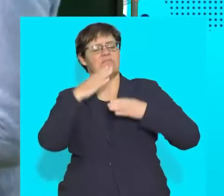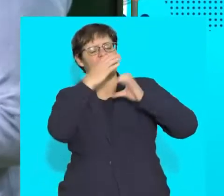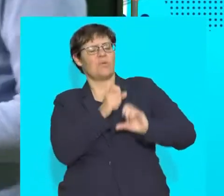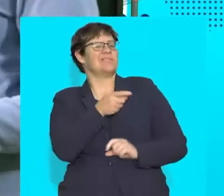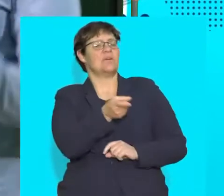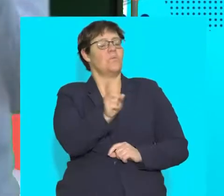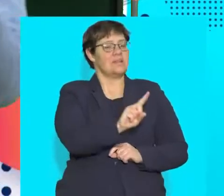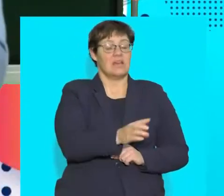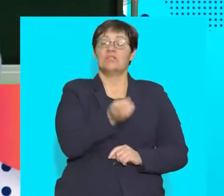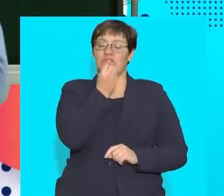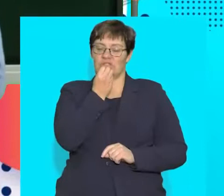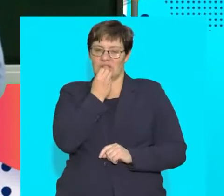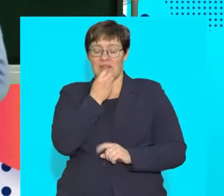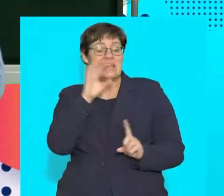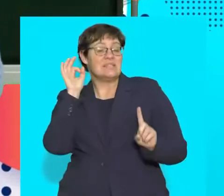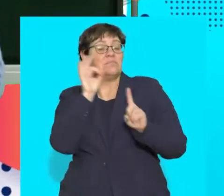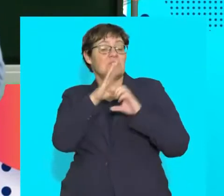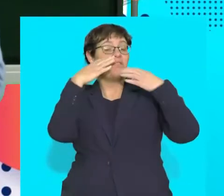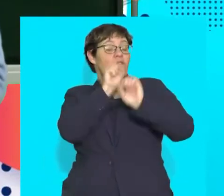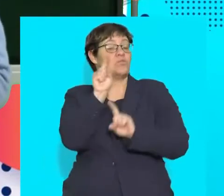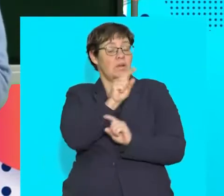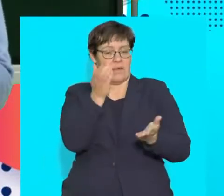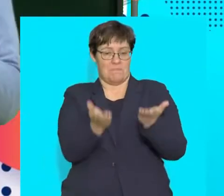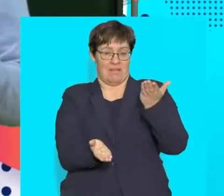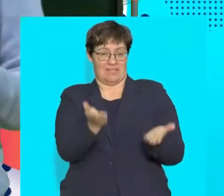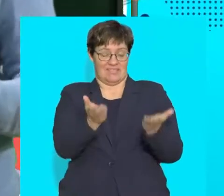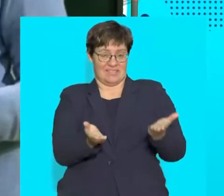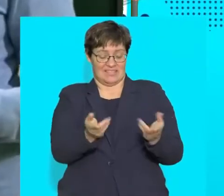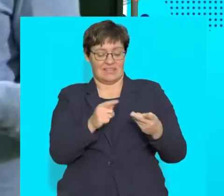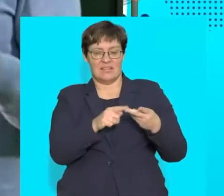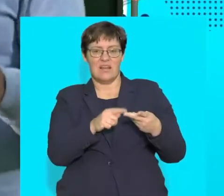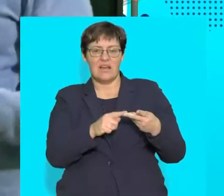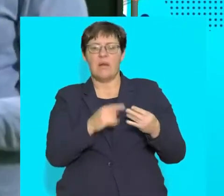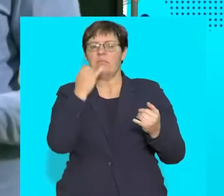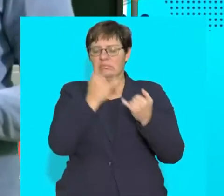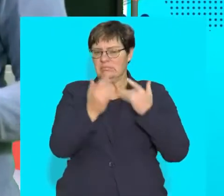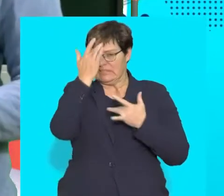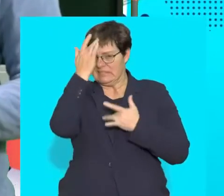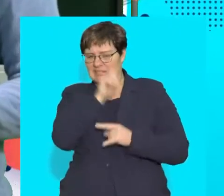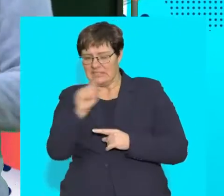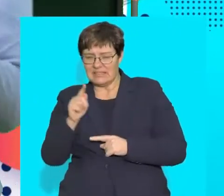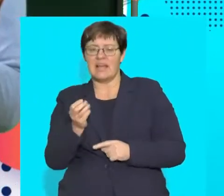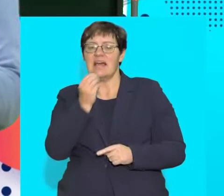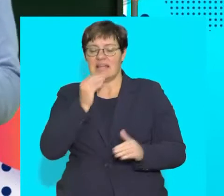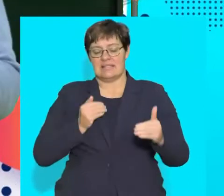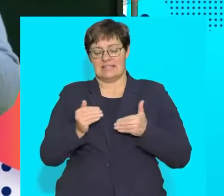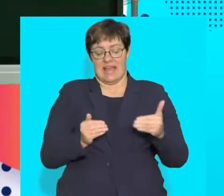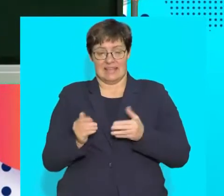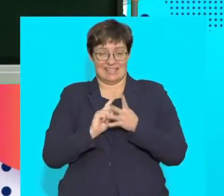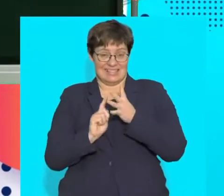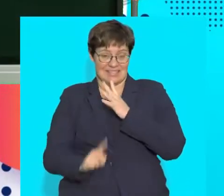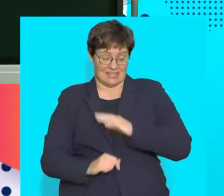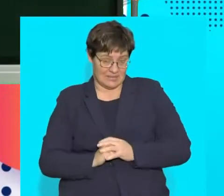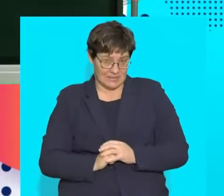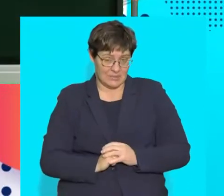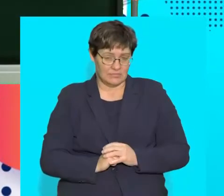nutrition and specifically looking at homeostasis, disorders and different diets. It's important that at this point